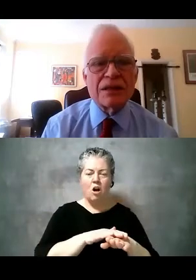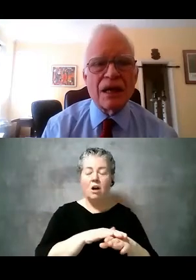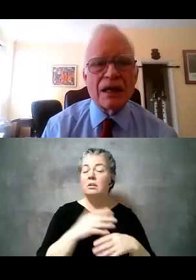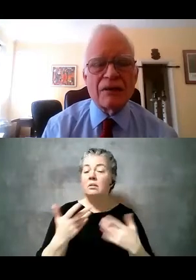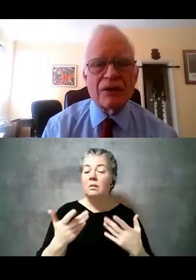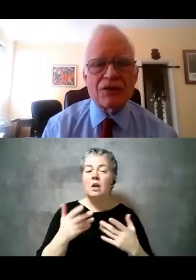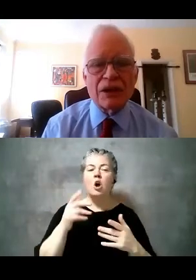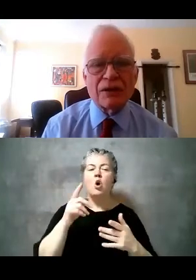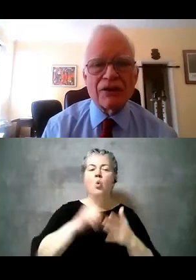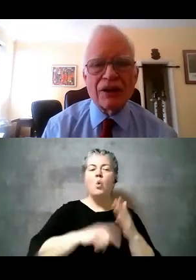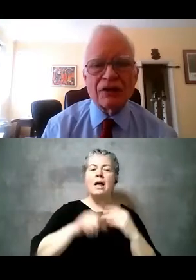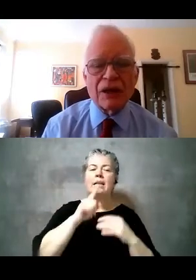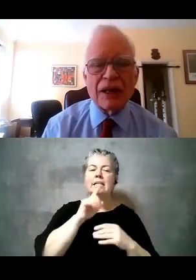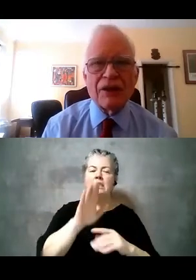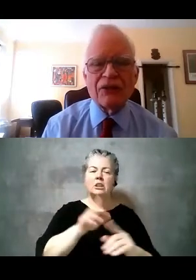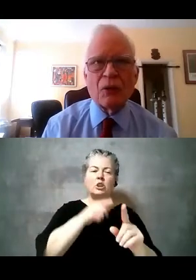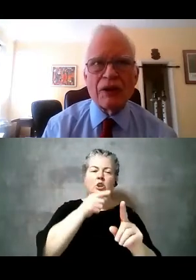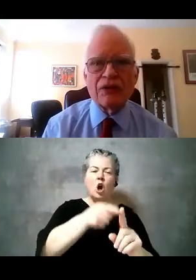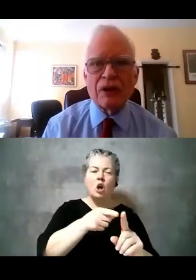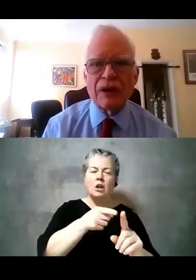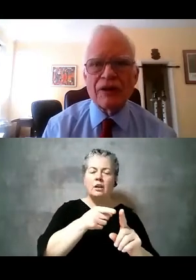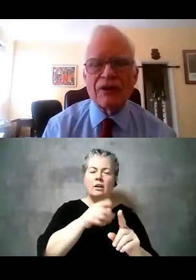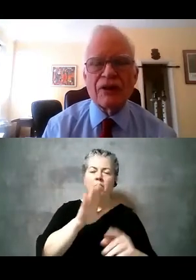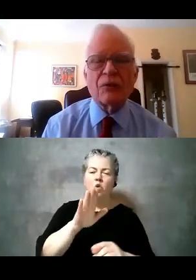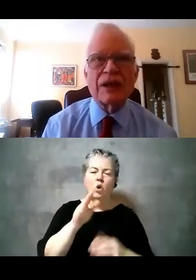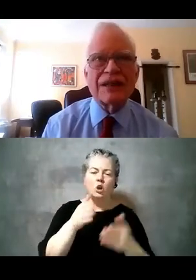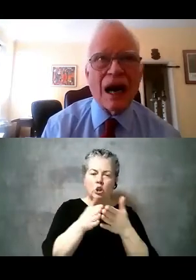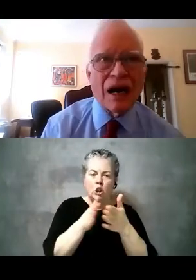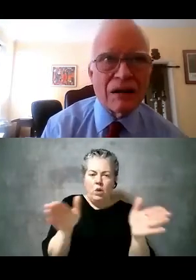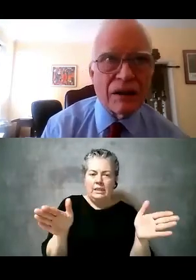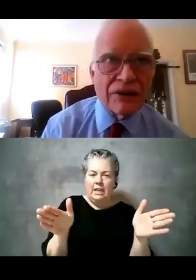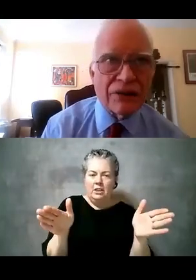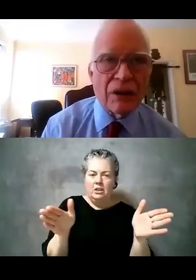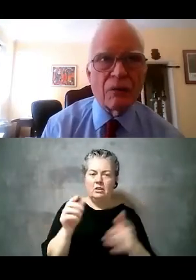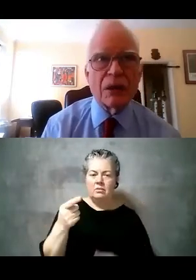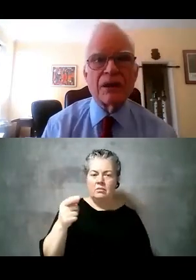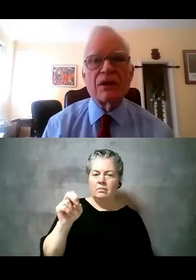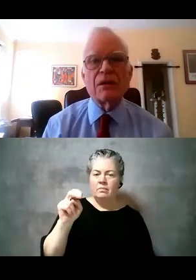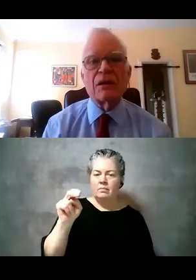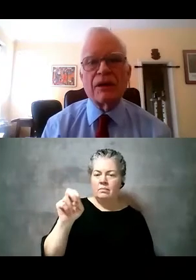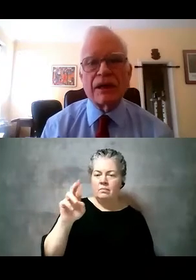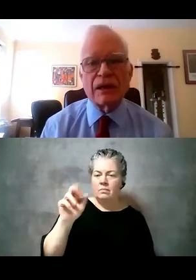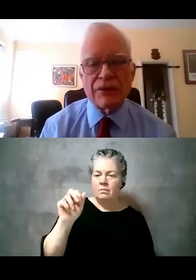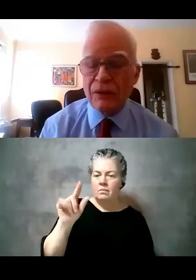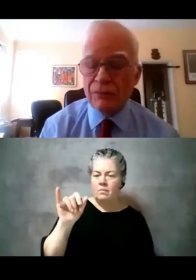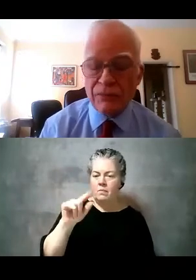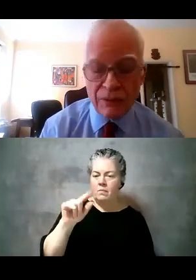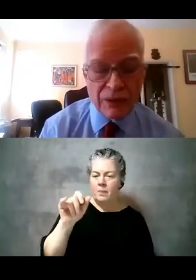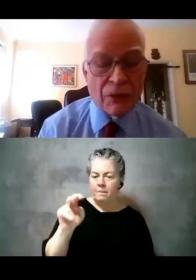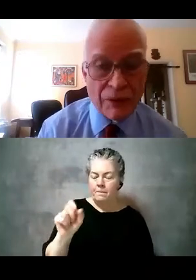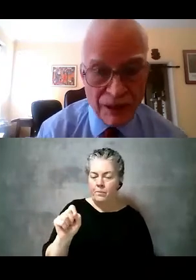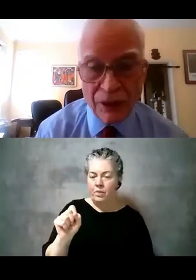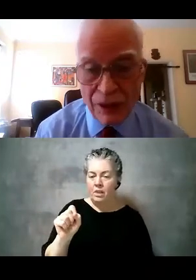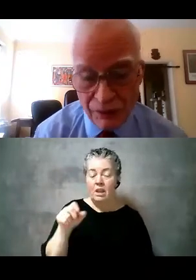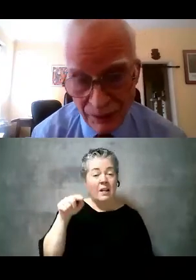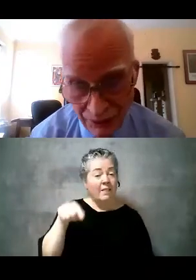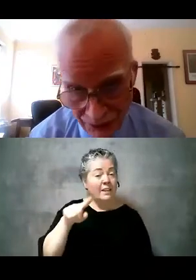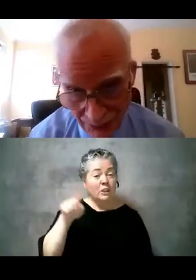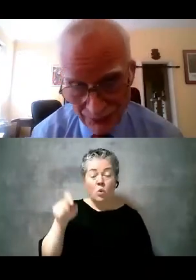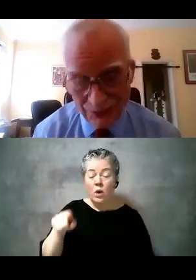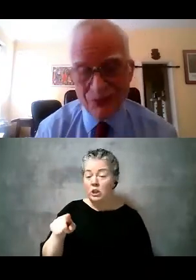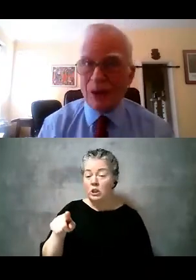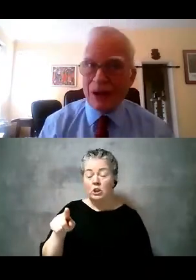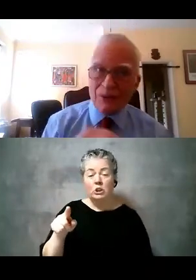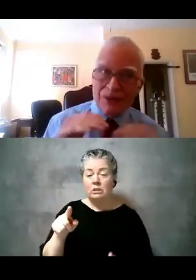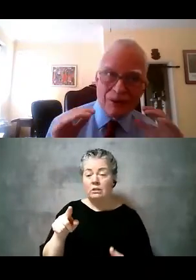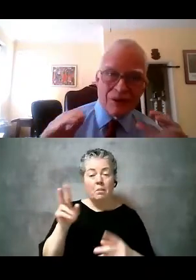what is the target of your generalization? And this question exists regardless of what the unit of either random or non-random